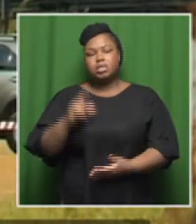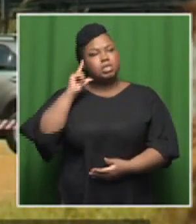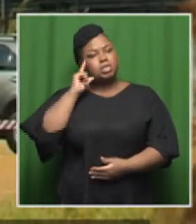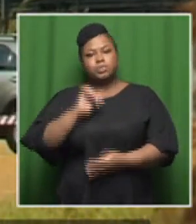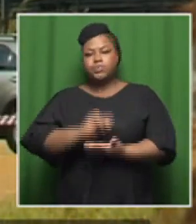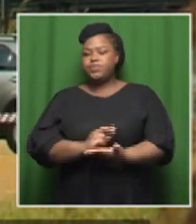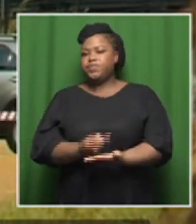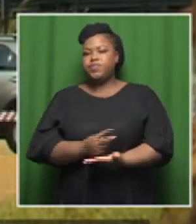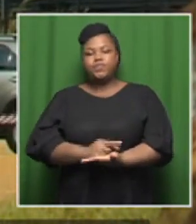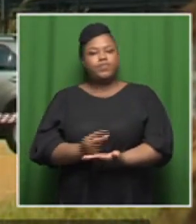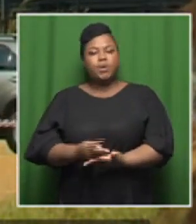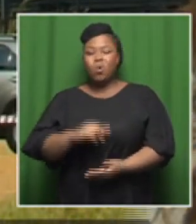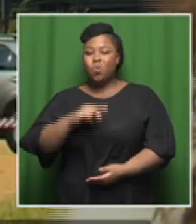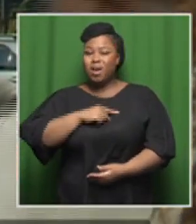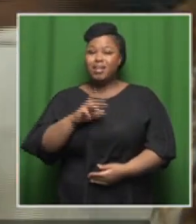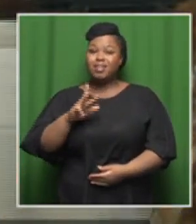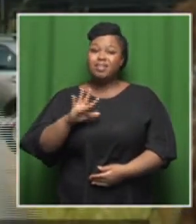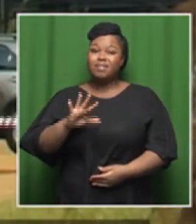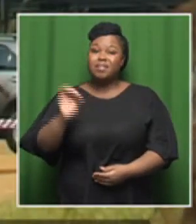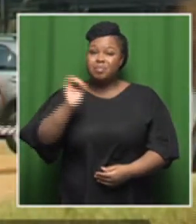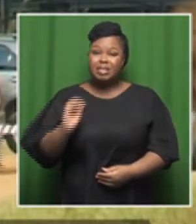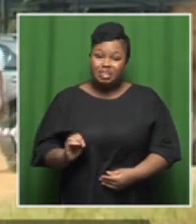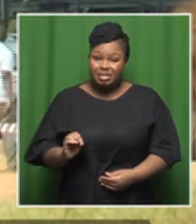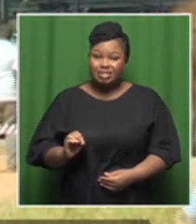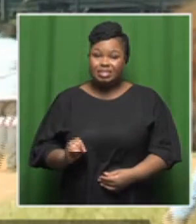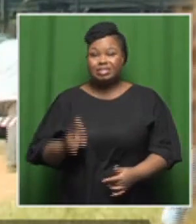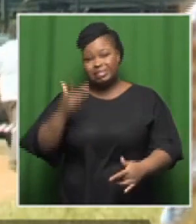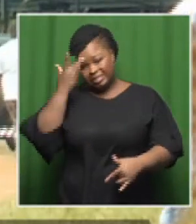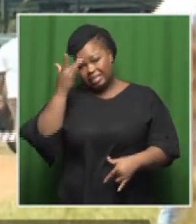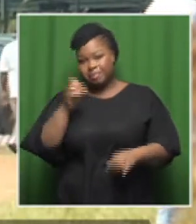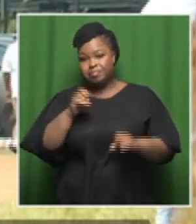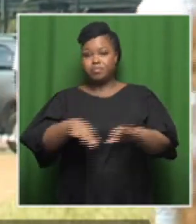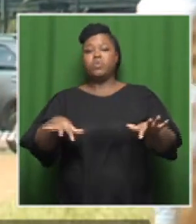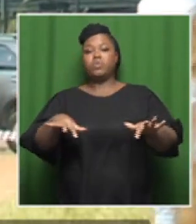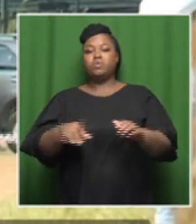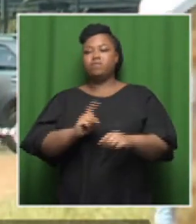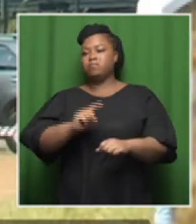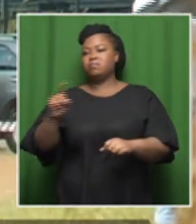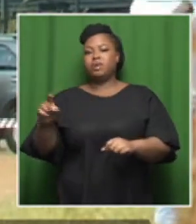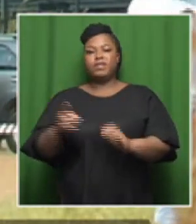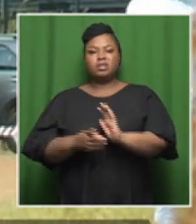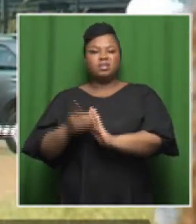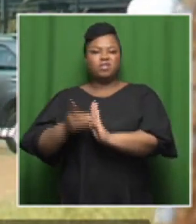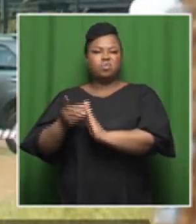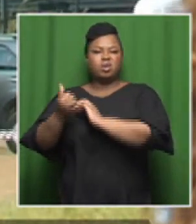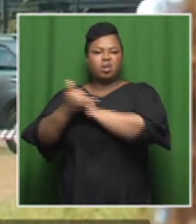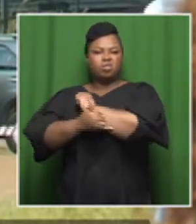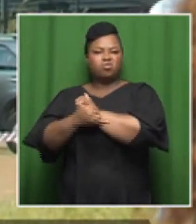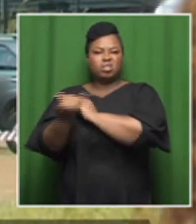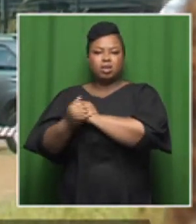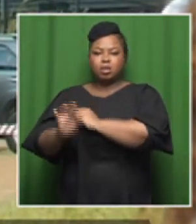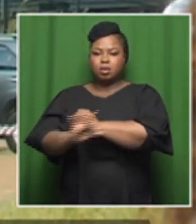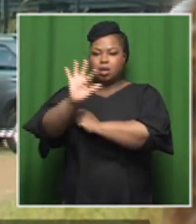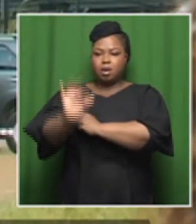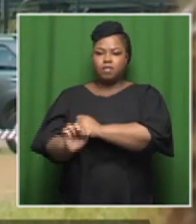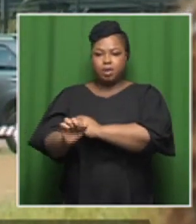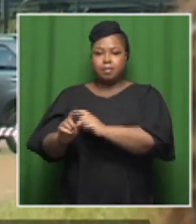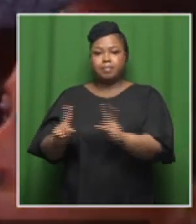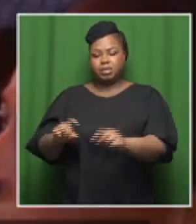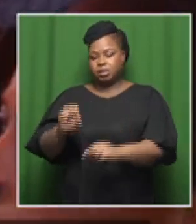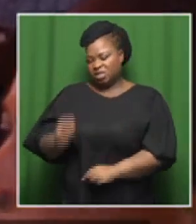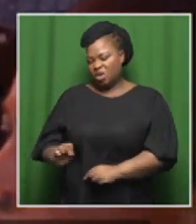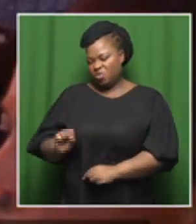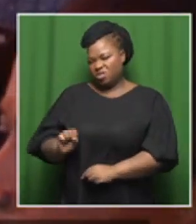Malaria is a 95% a disease of developing countries like Africa. Of course, in South Africa,